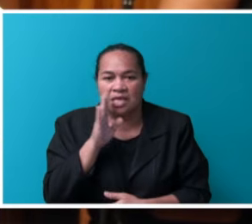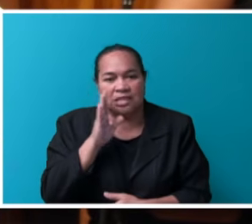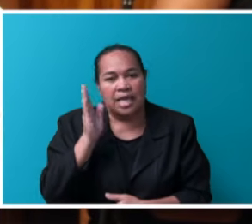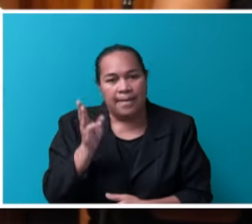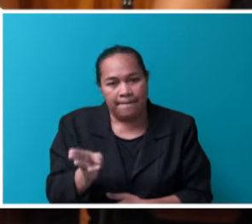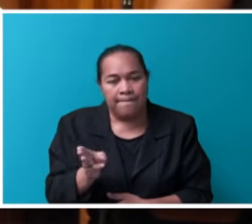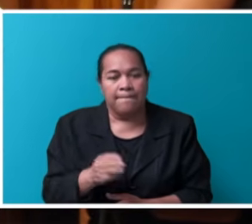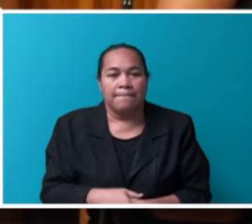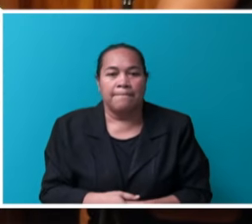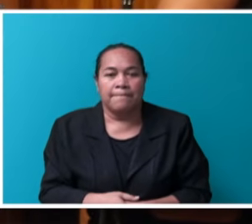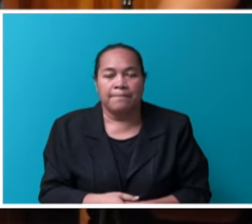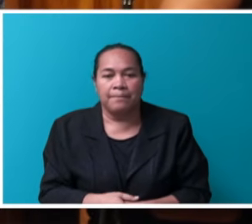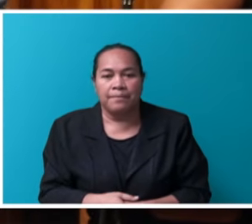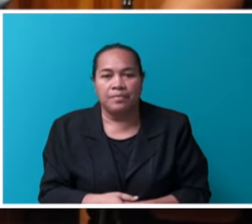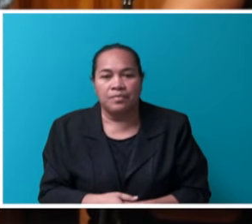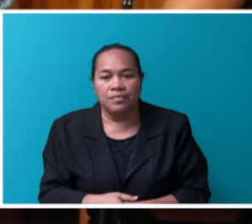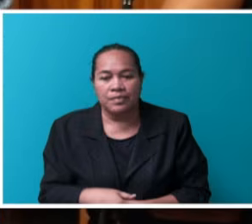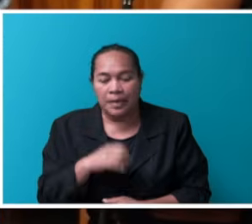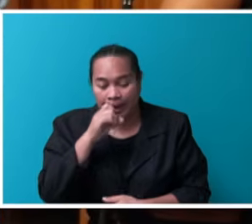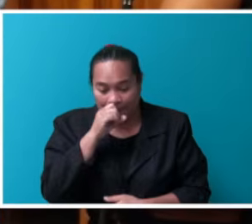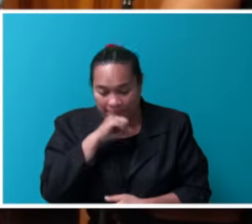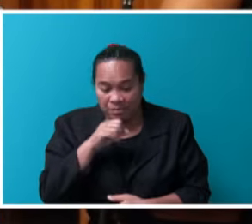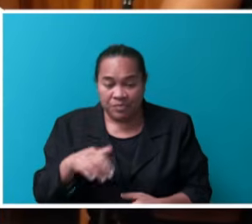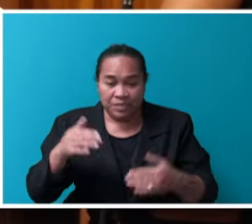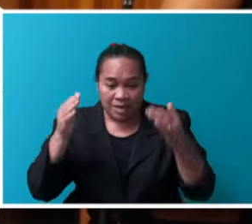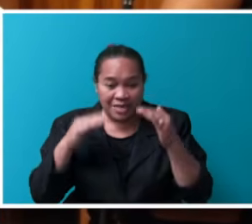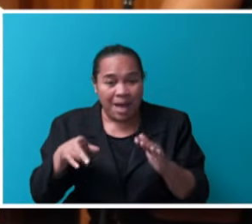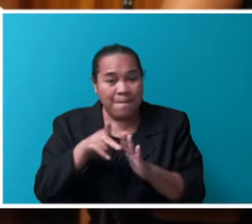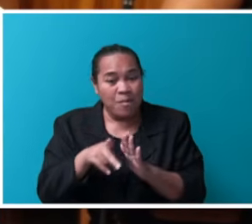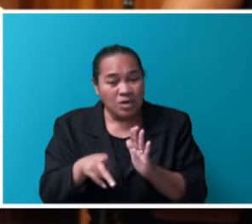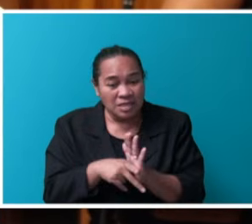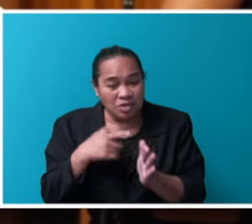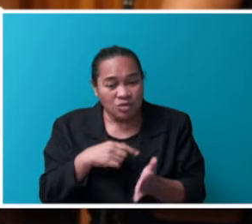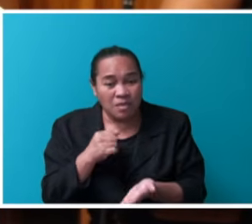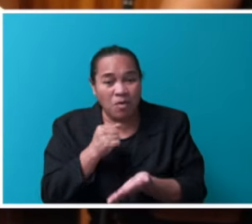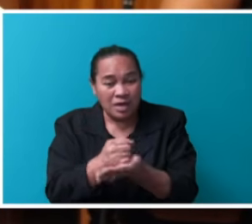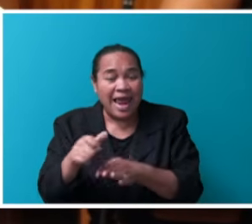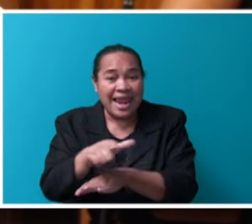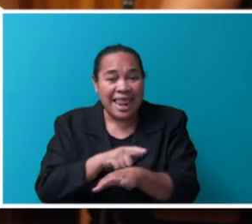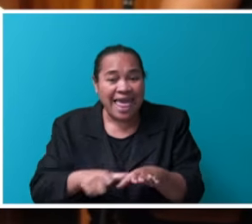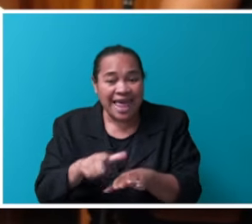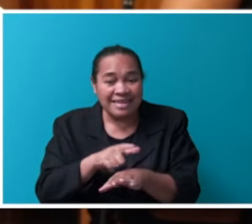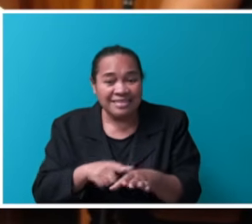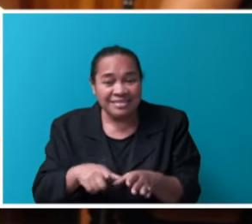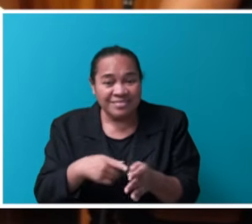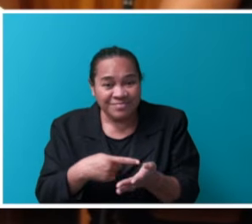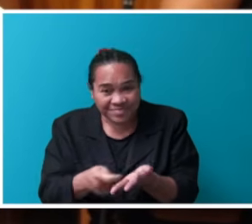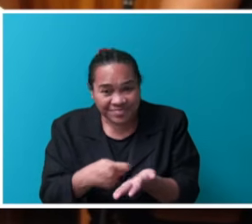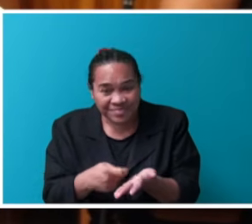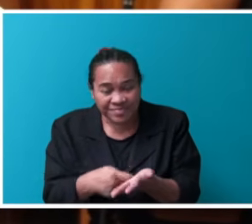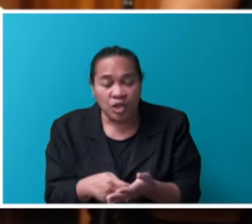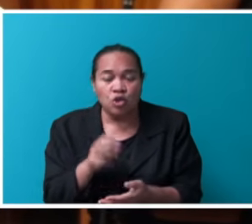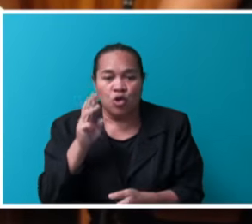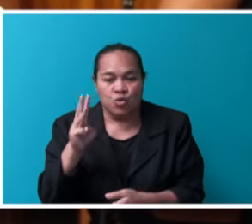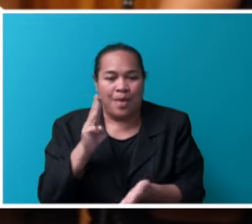Mr. Speaker said, in addition to policies to support land lease renewals and better returns to landowners, $3 million